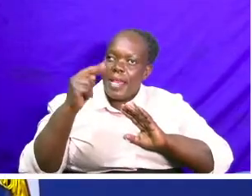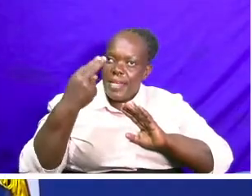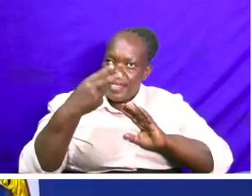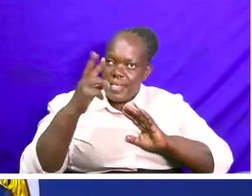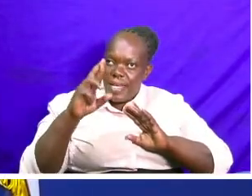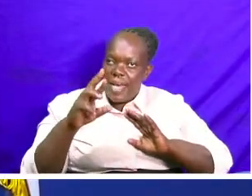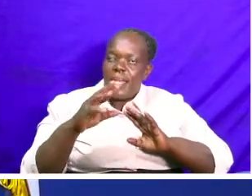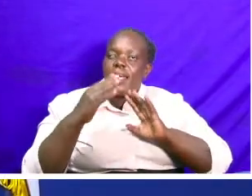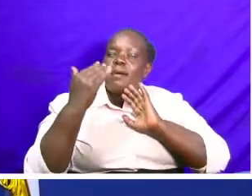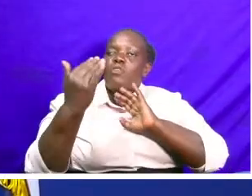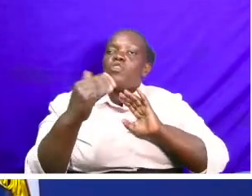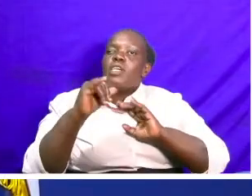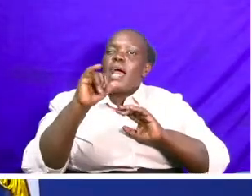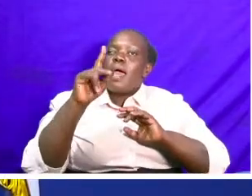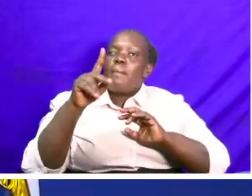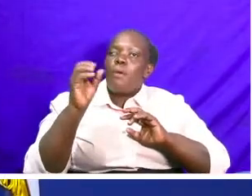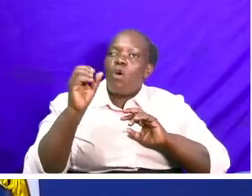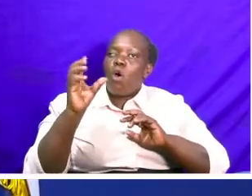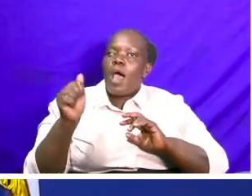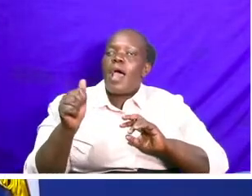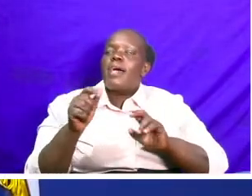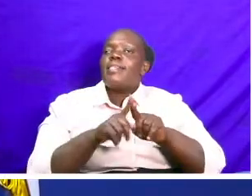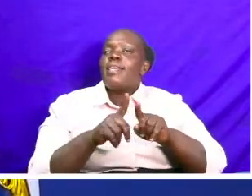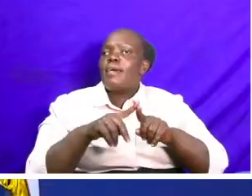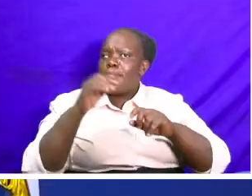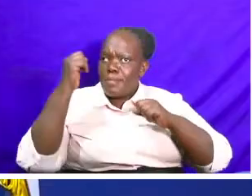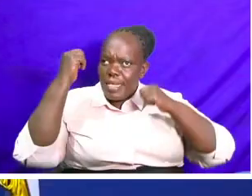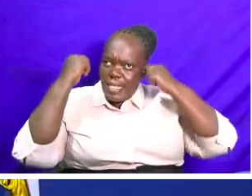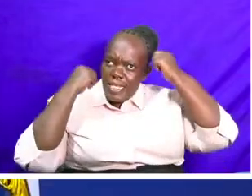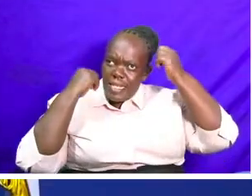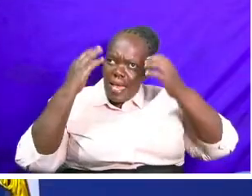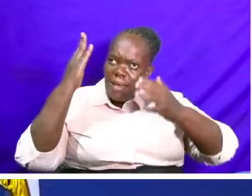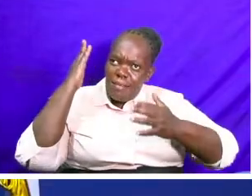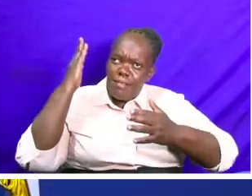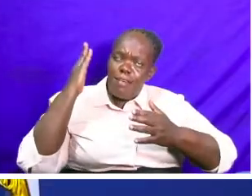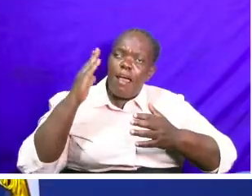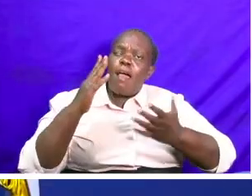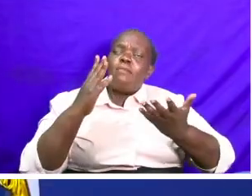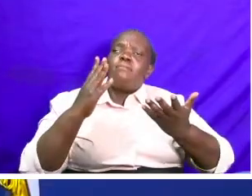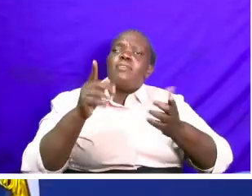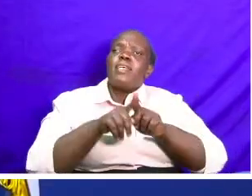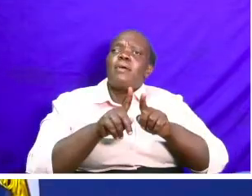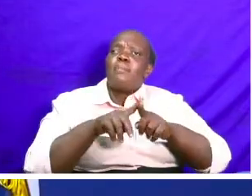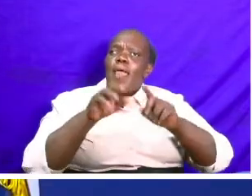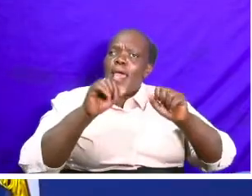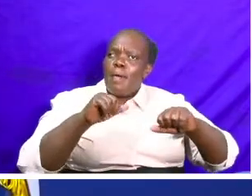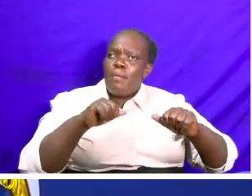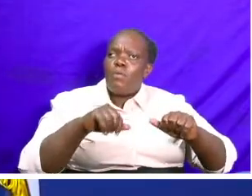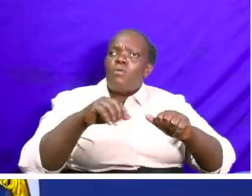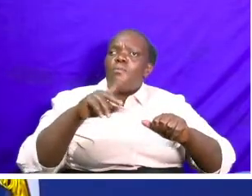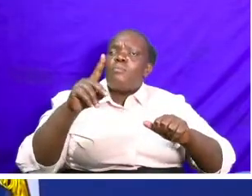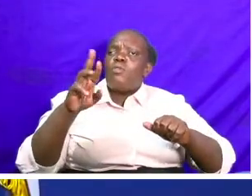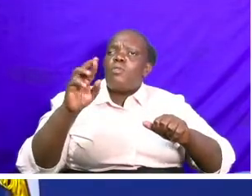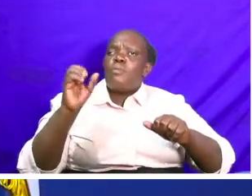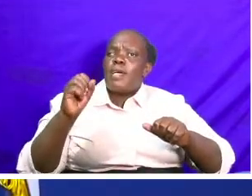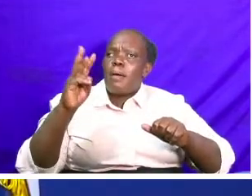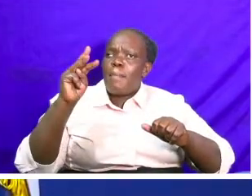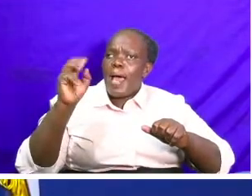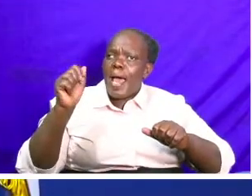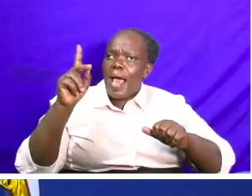IPOA, approach the Ministry of Interior, the disaster secretariat led by the very able Professor Makau Mutua. I've